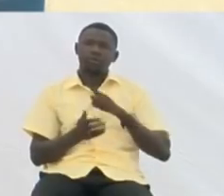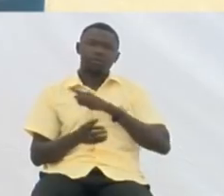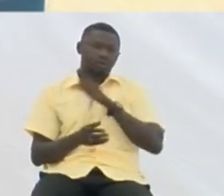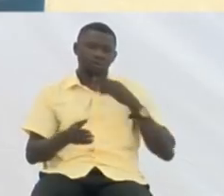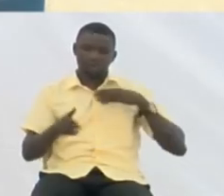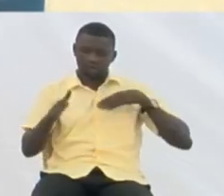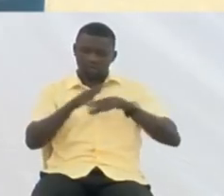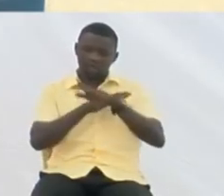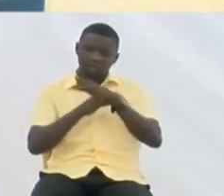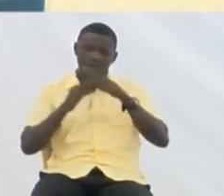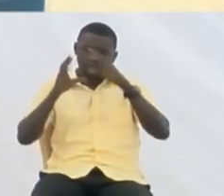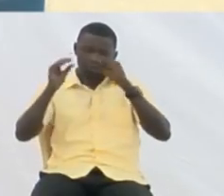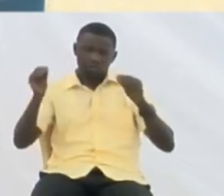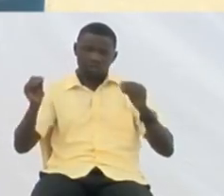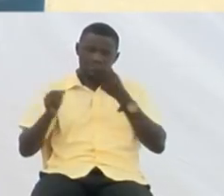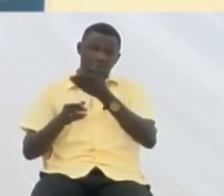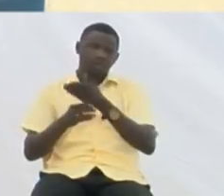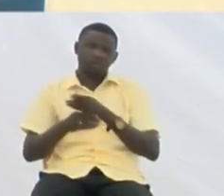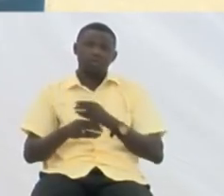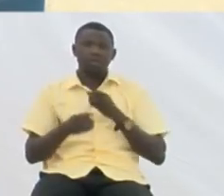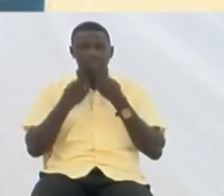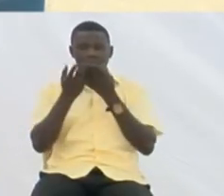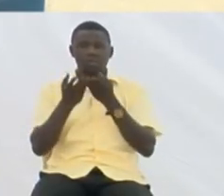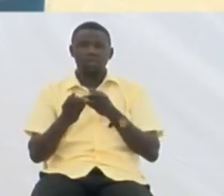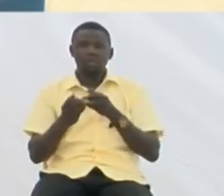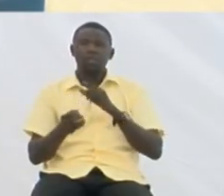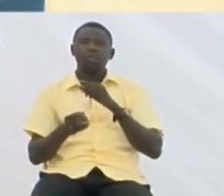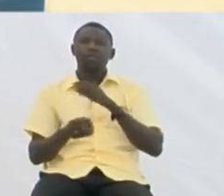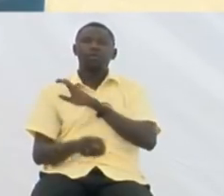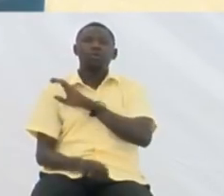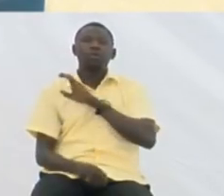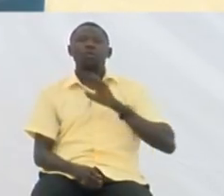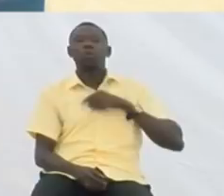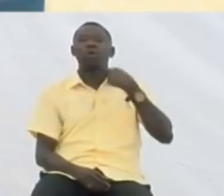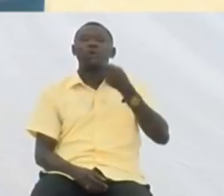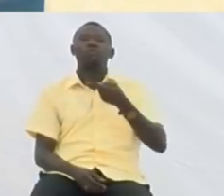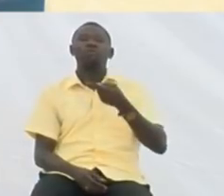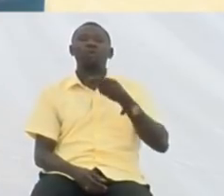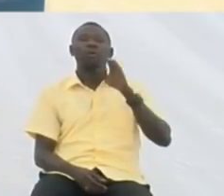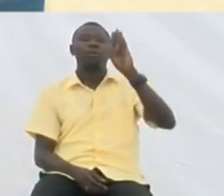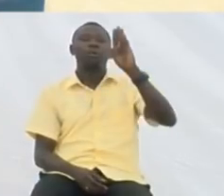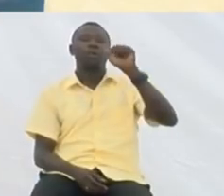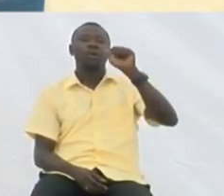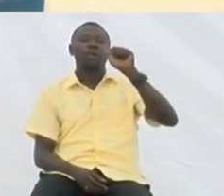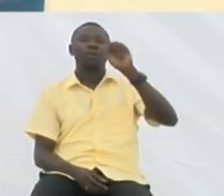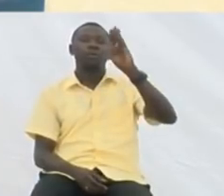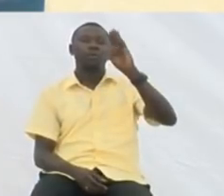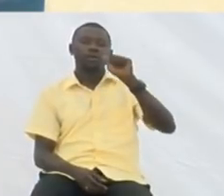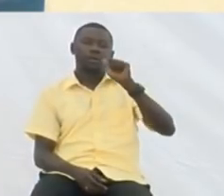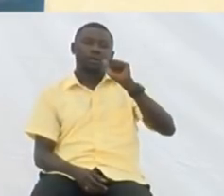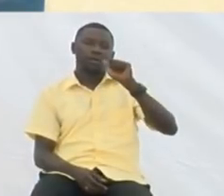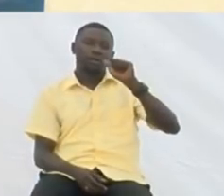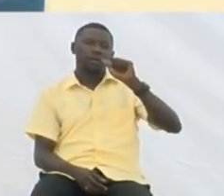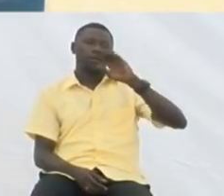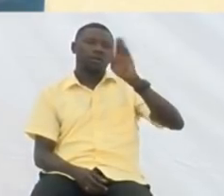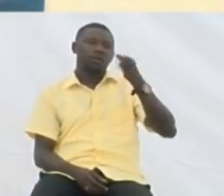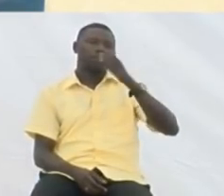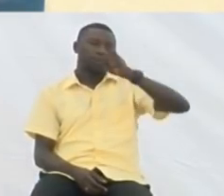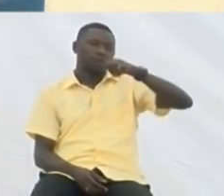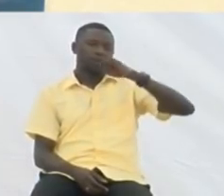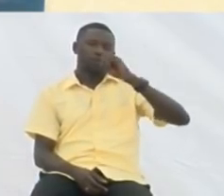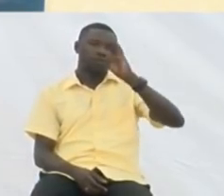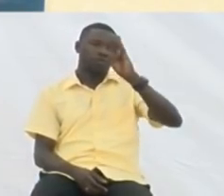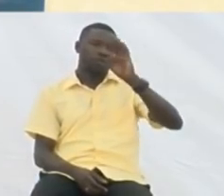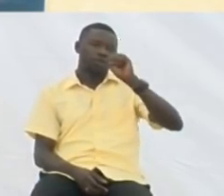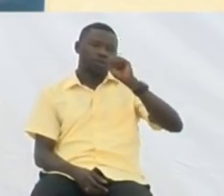The house that we got into, they said it is Baba Job's compound. We got into